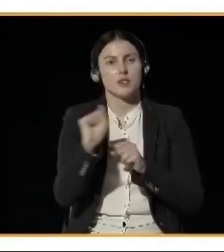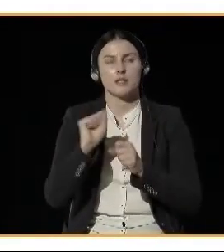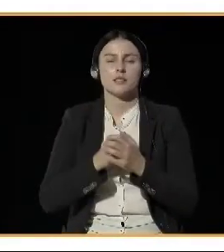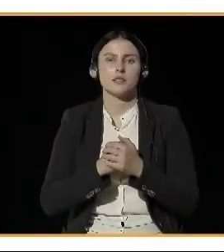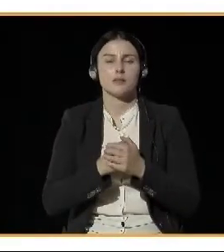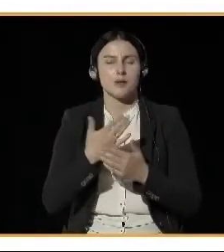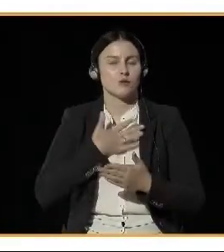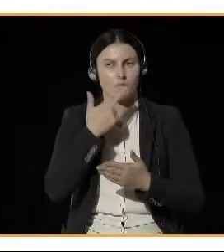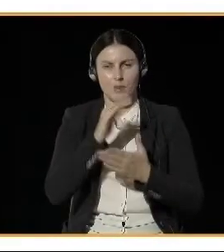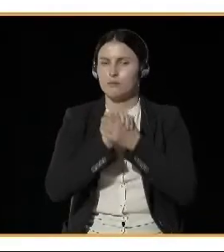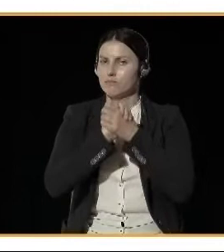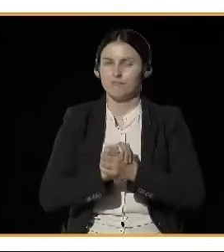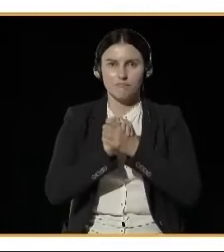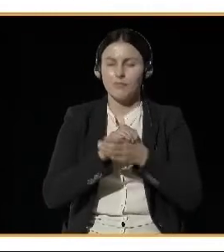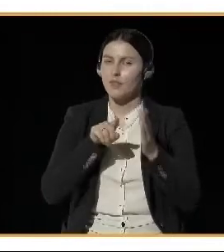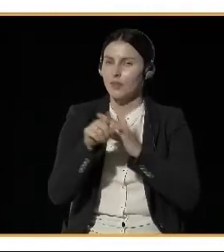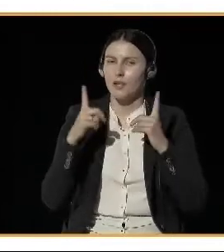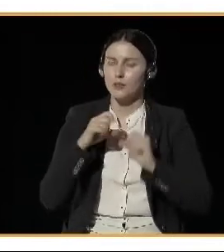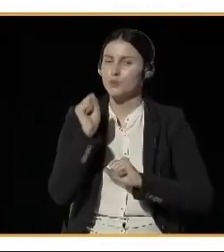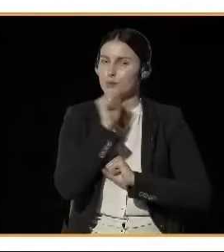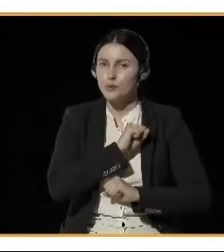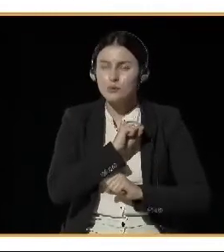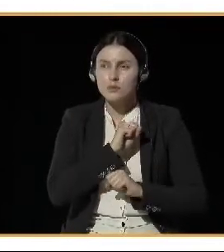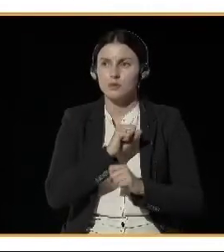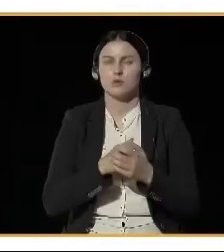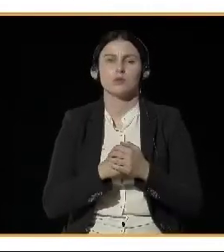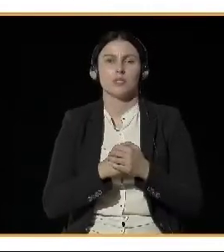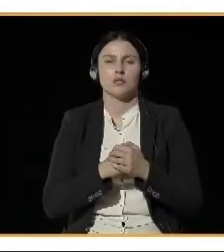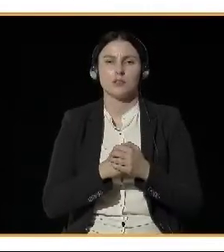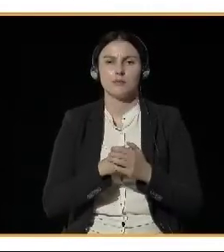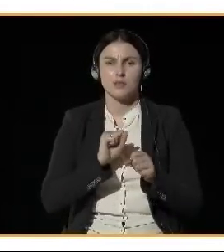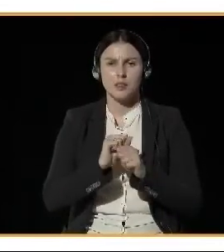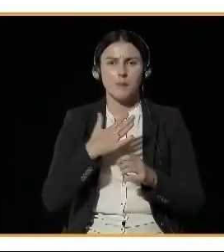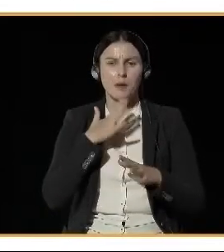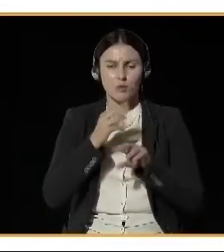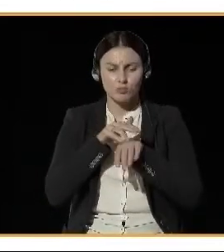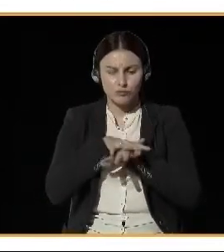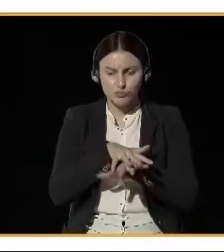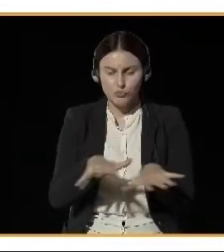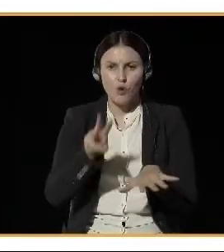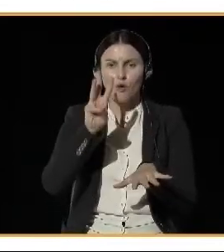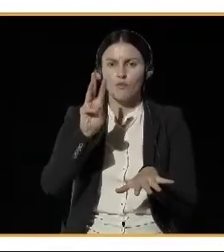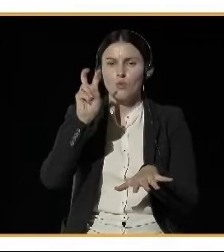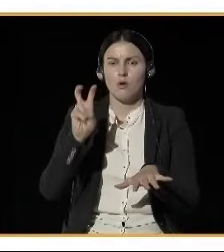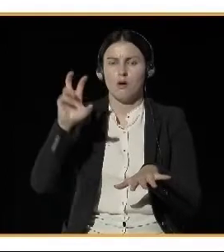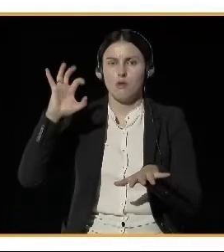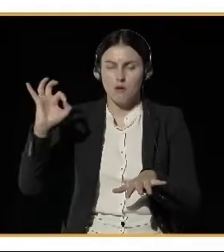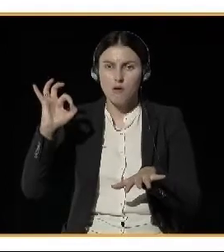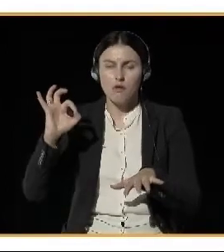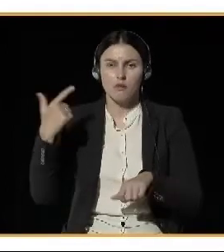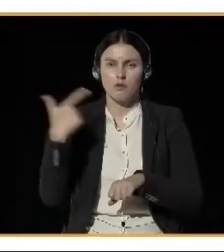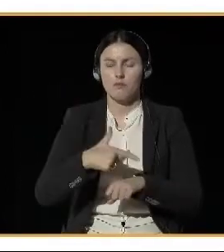to the network formed by the WHO in 2010. Already there are